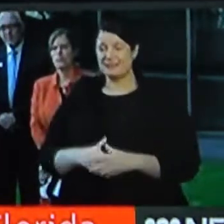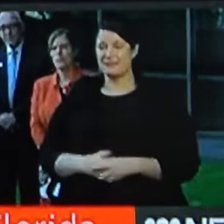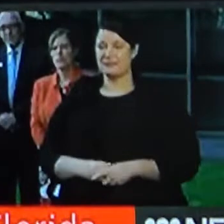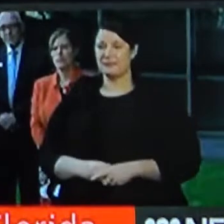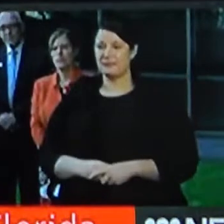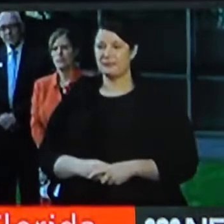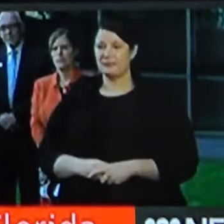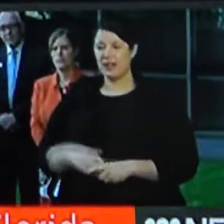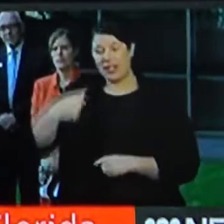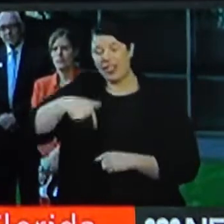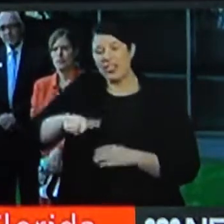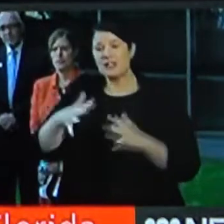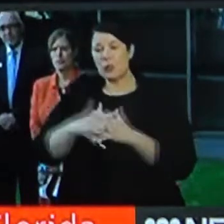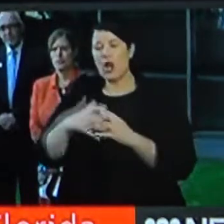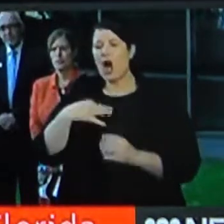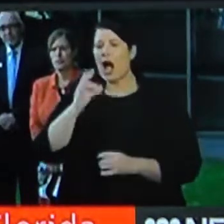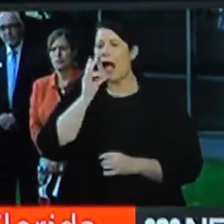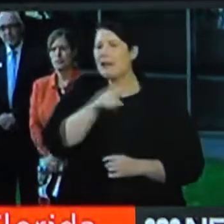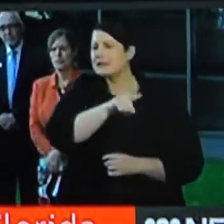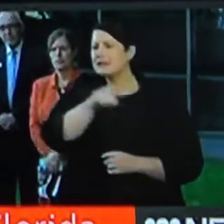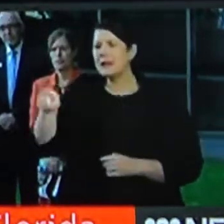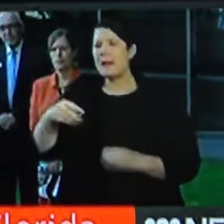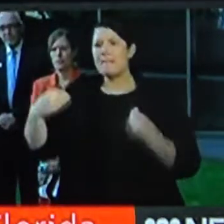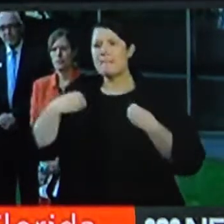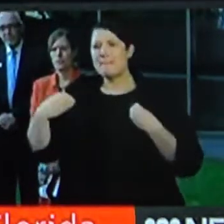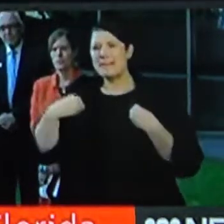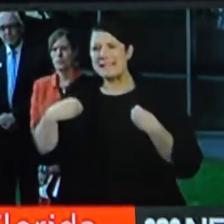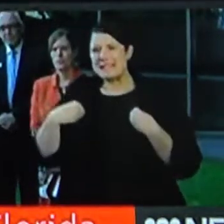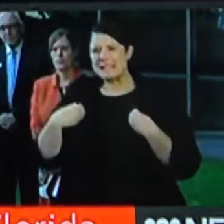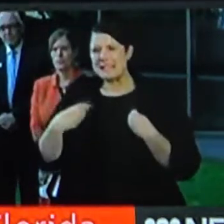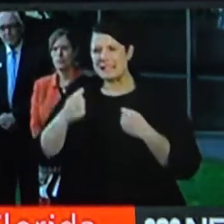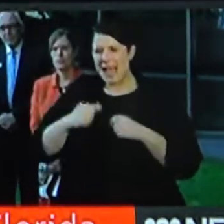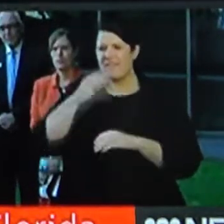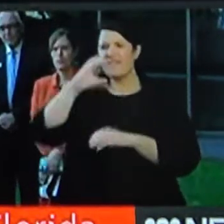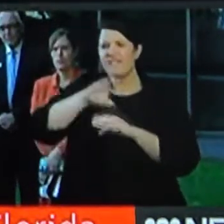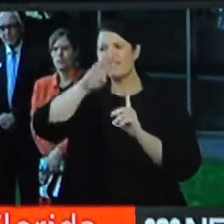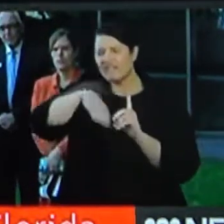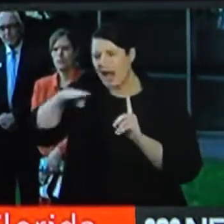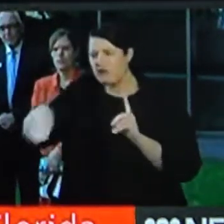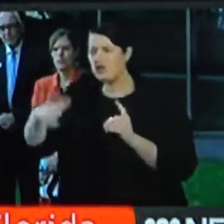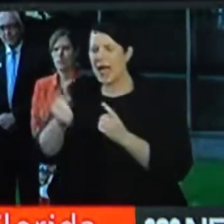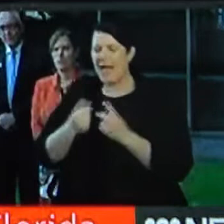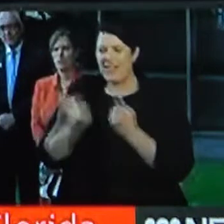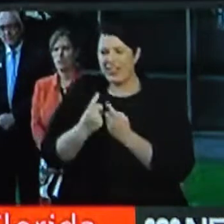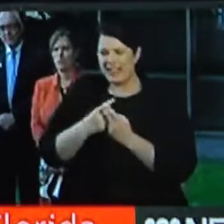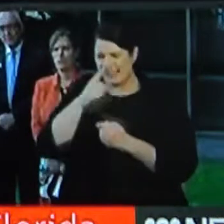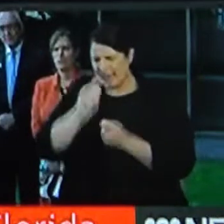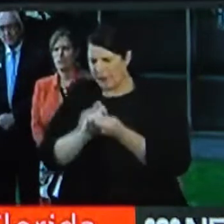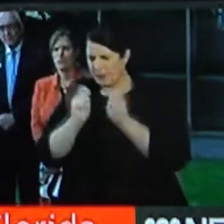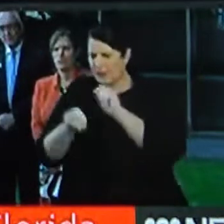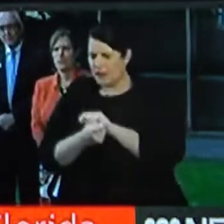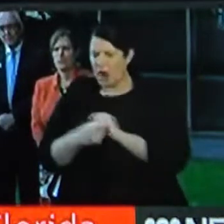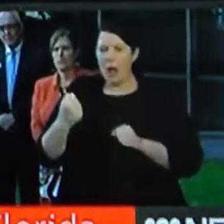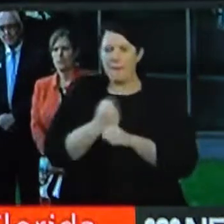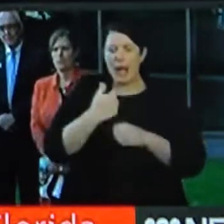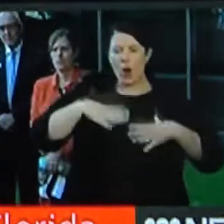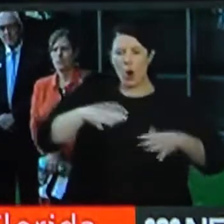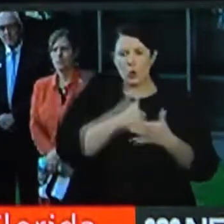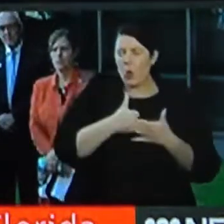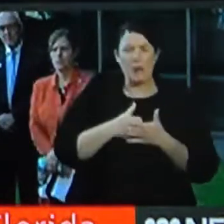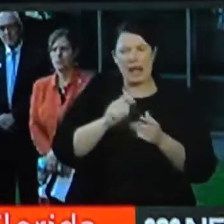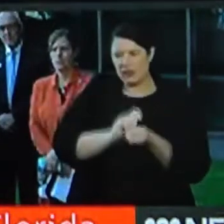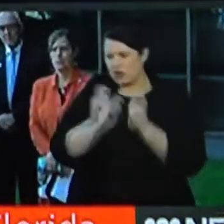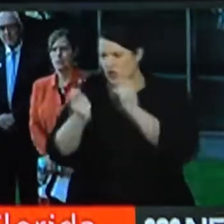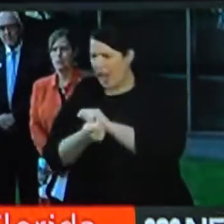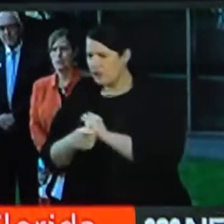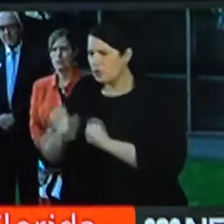to our businesses to really step up and tell us how they might be able to retool, change what they're doing to provide those much needed medical supplies.